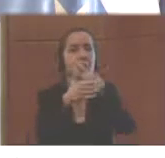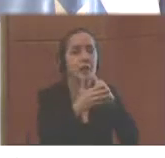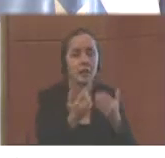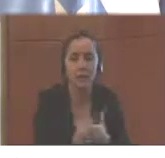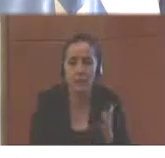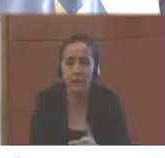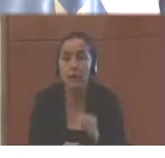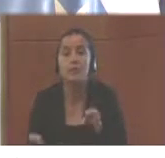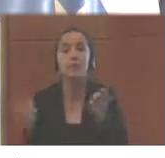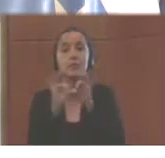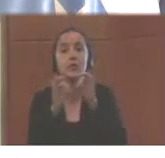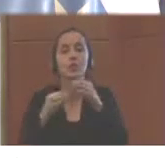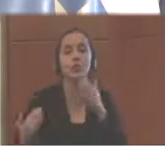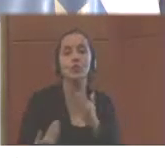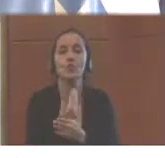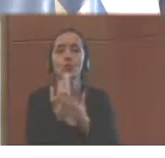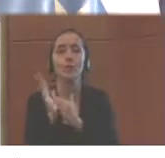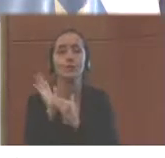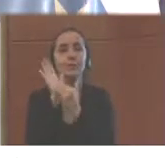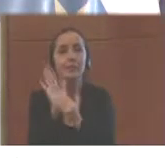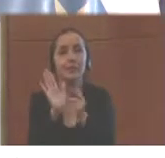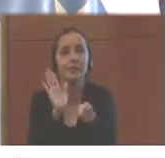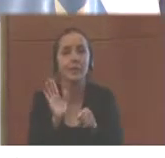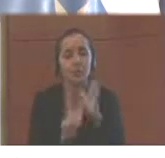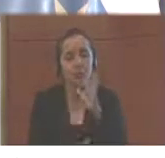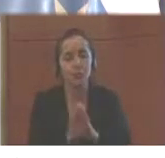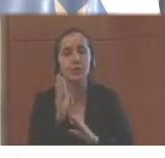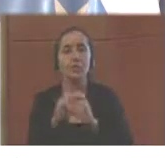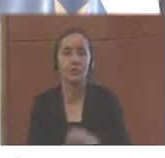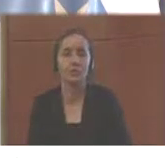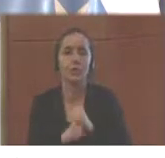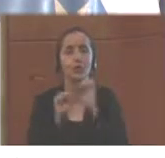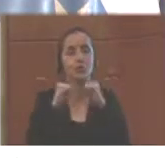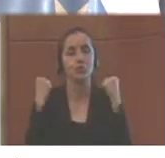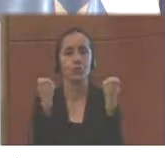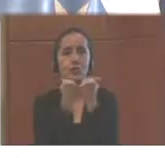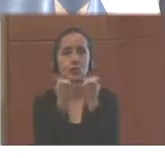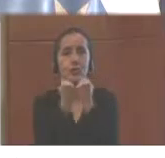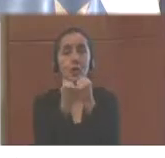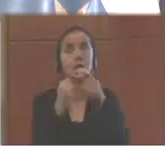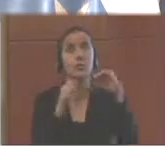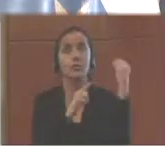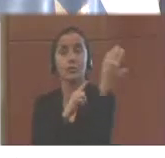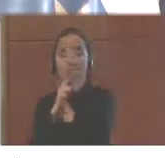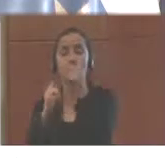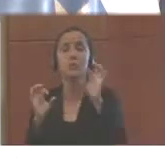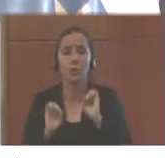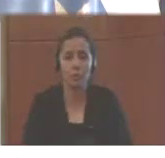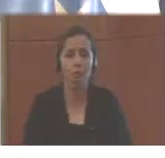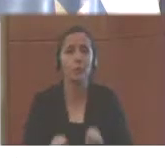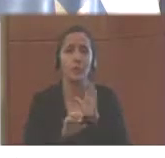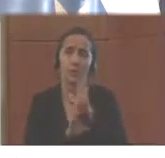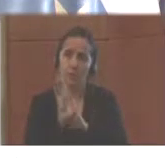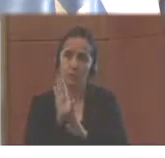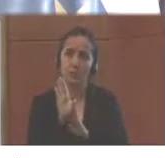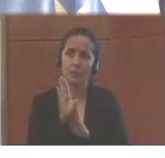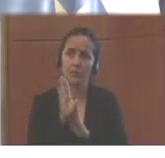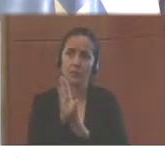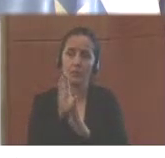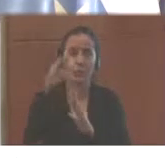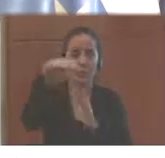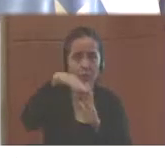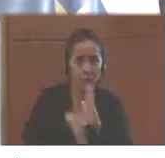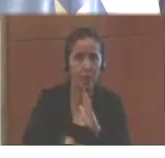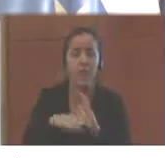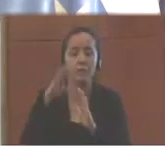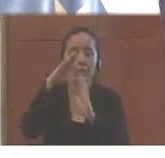sustainable development agenda, looking towards a new social and economic development model that is environmentally sustainable in